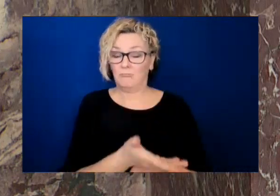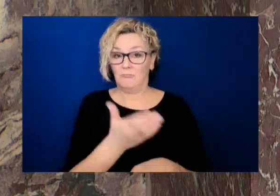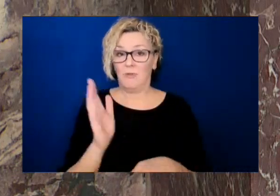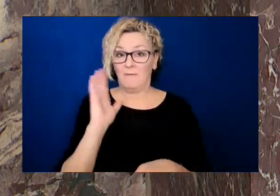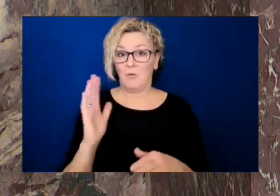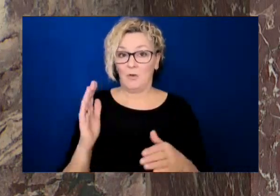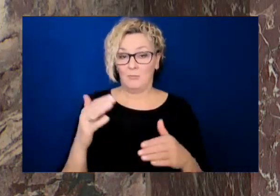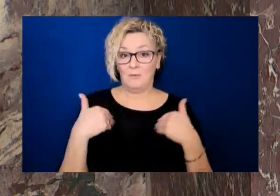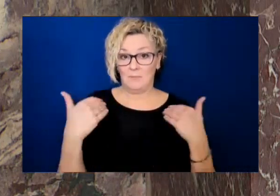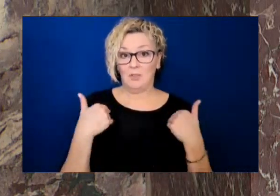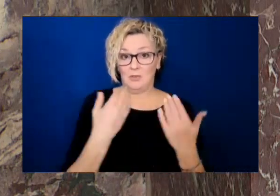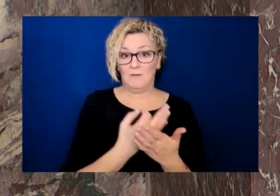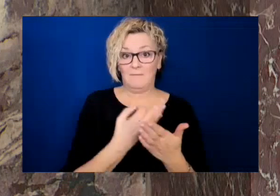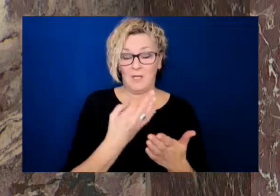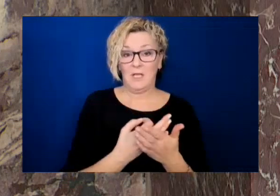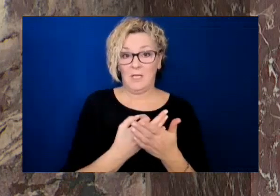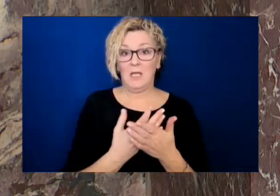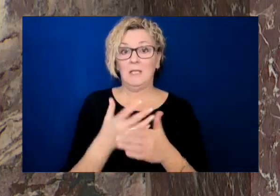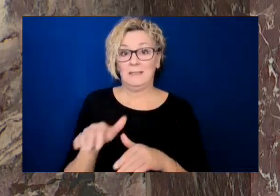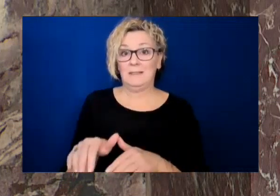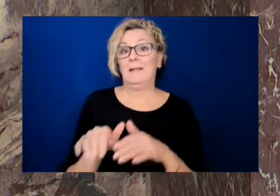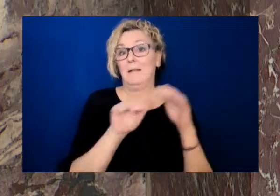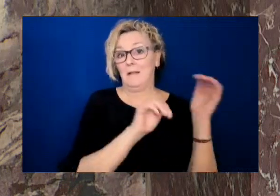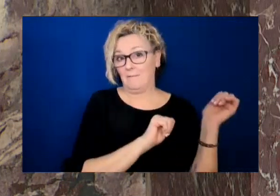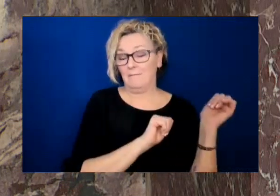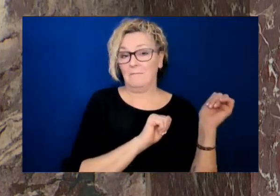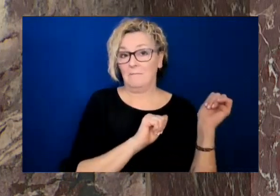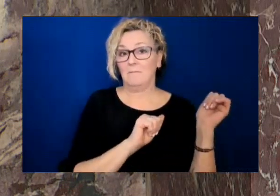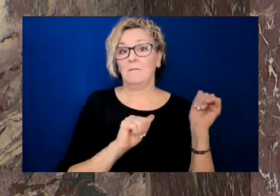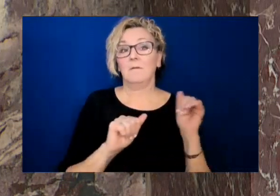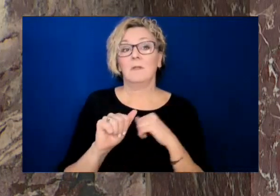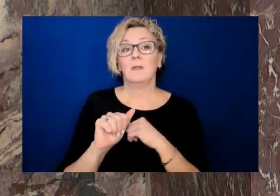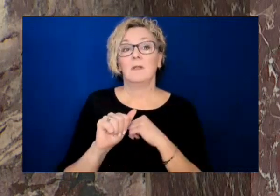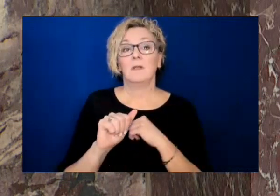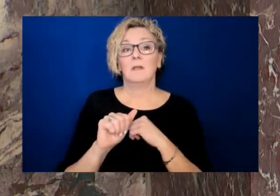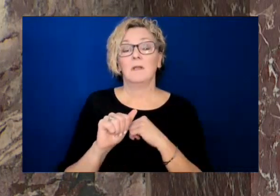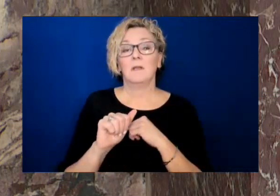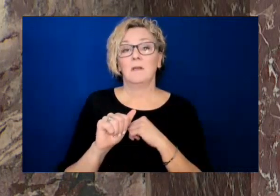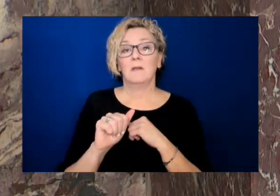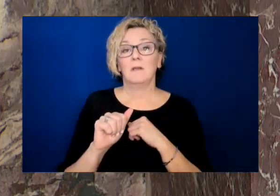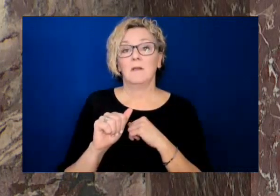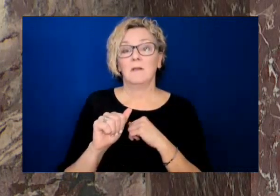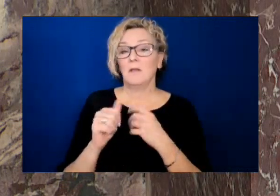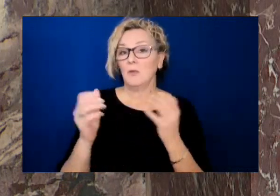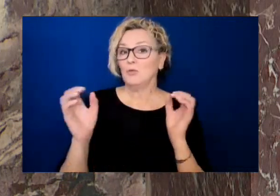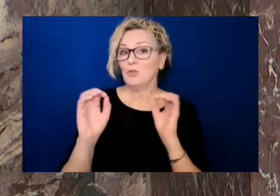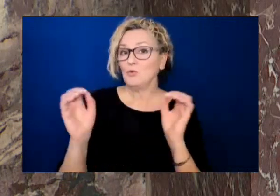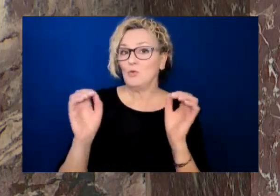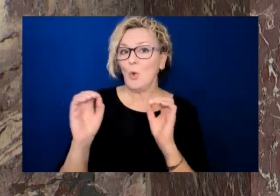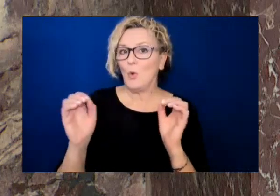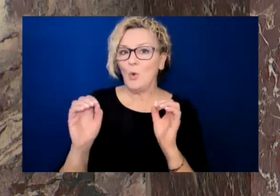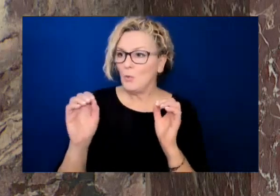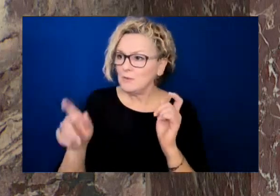caucus. There's no specific action that's been taken to implement the IRA definition in this province.